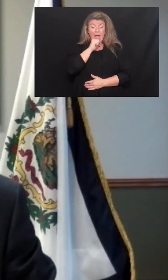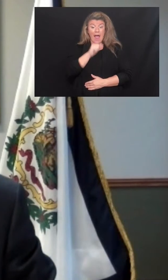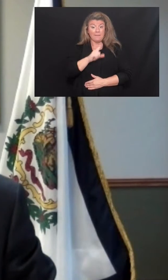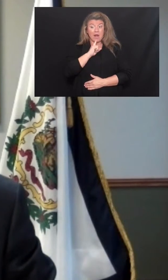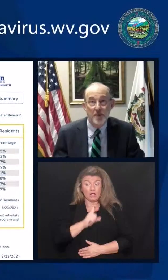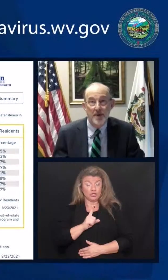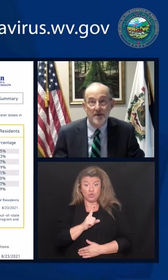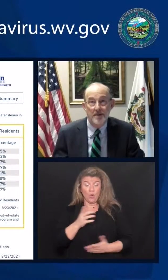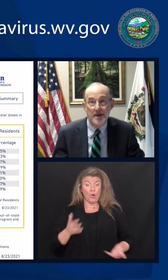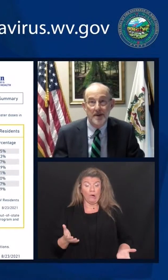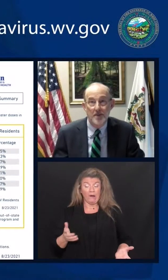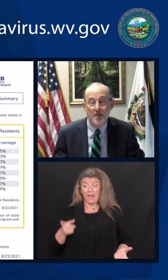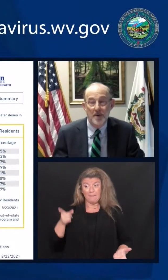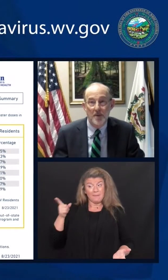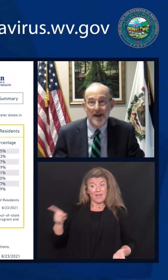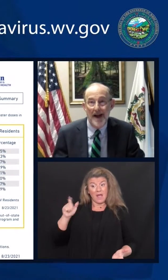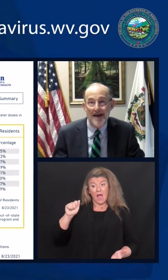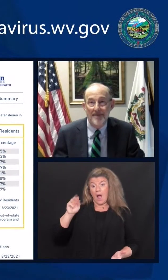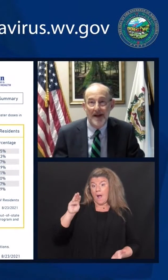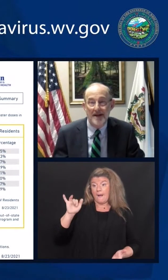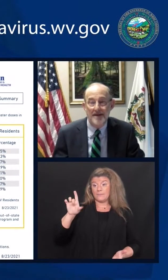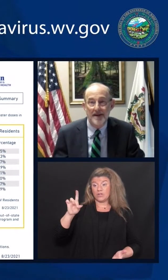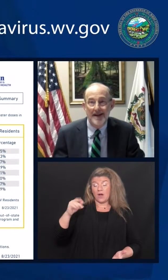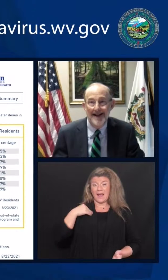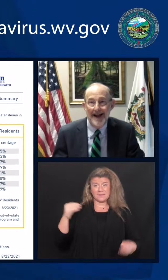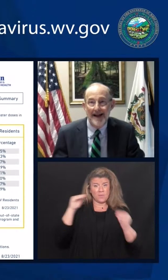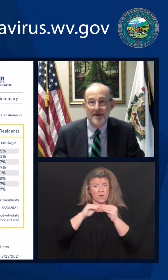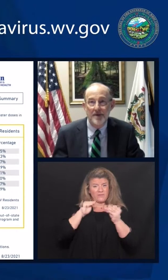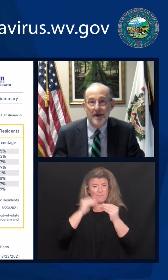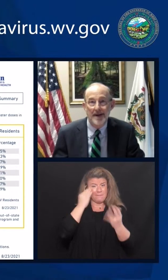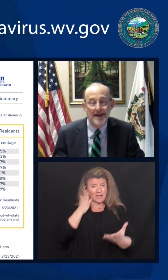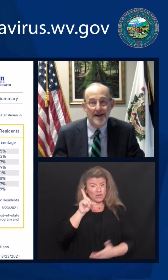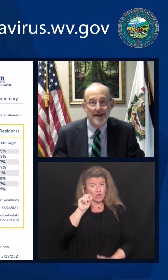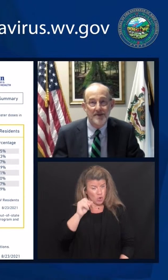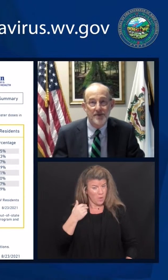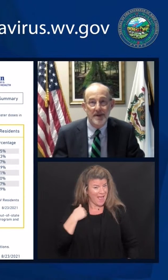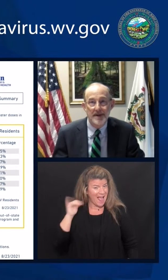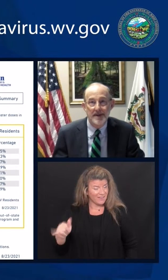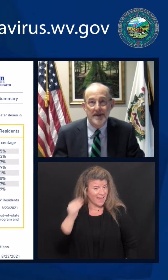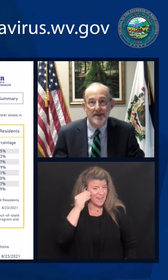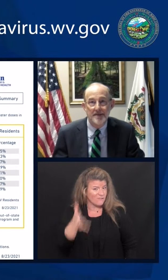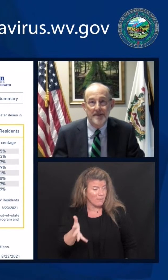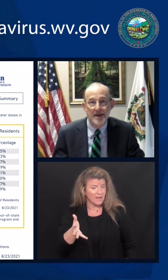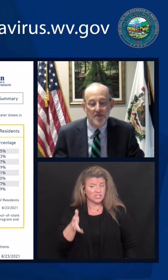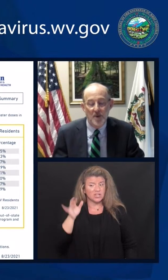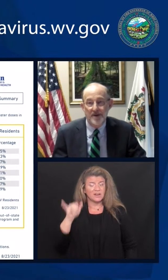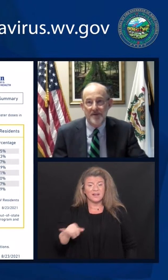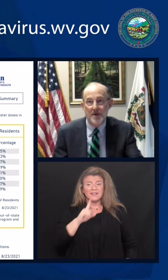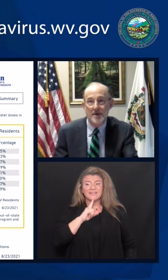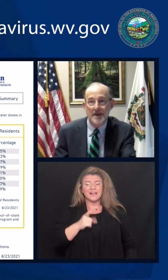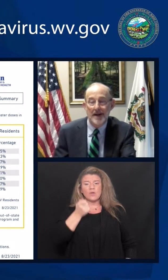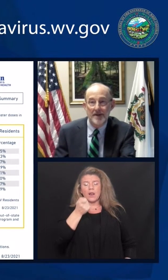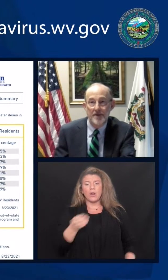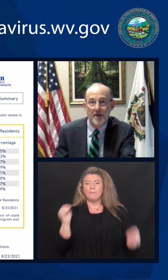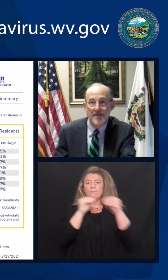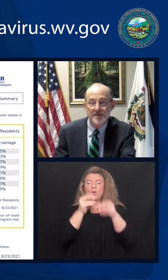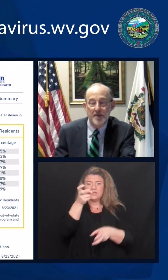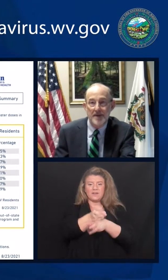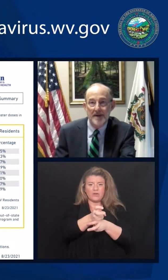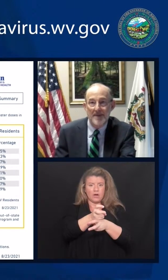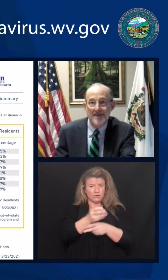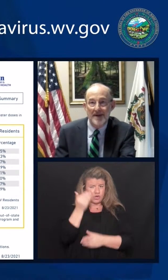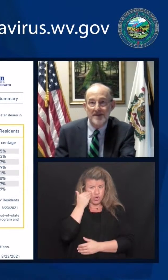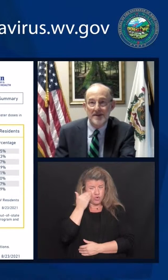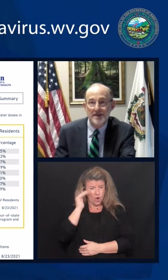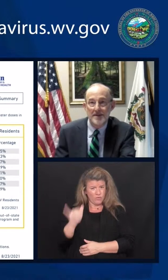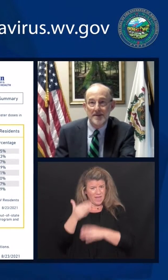more information in terms of whether we have that in hand or not. That's really a little more difficult. Do you know if that's